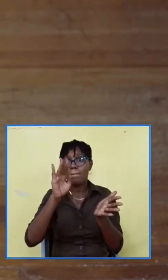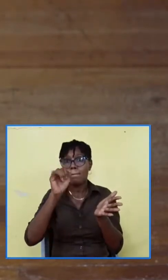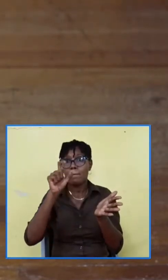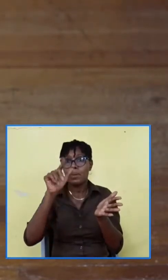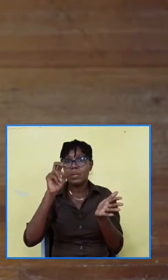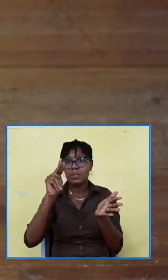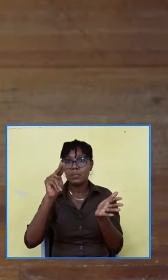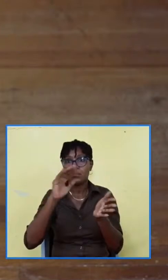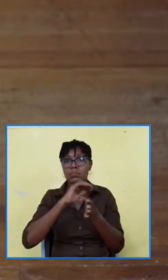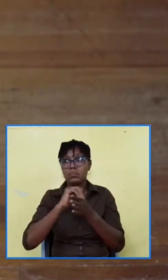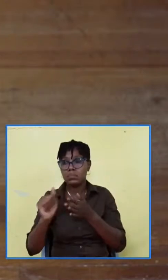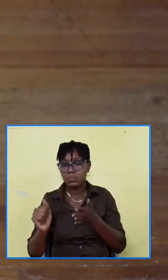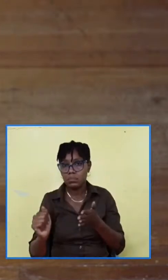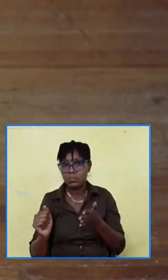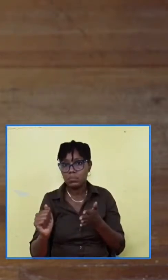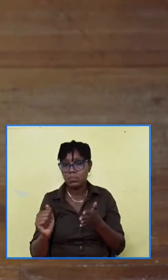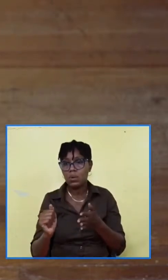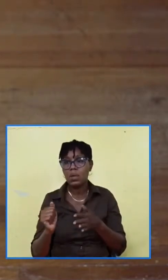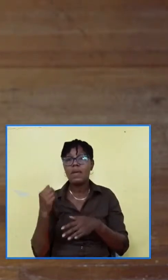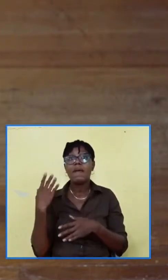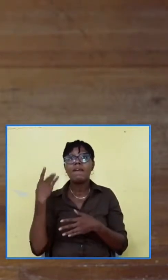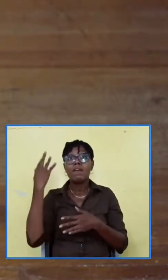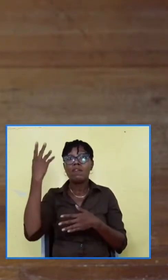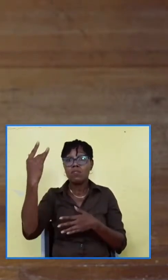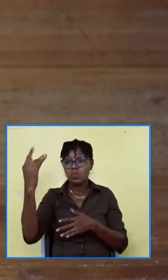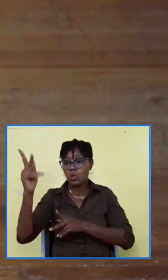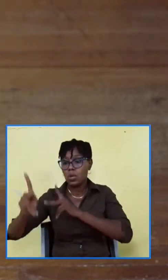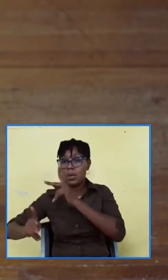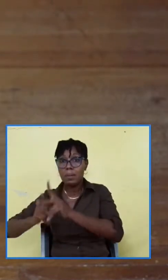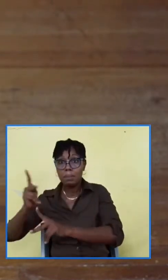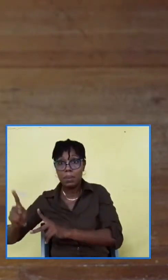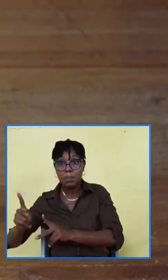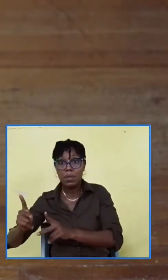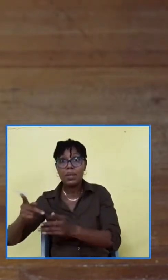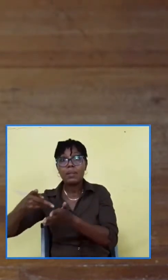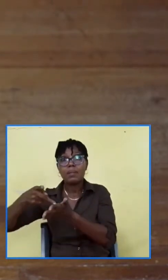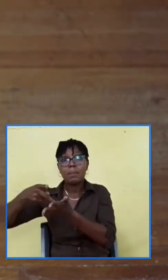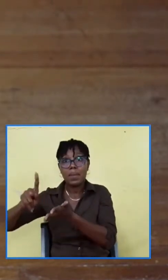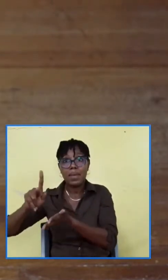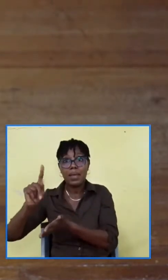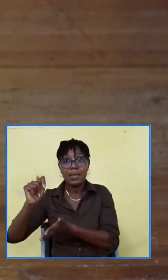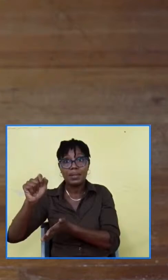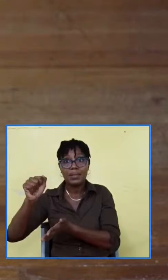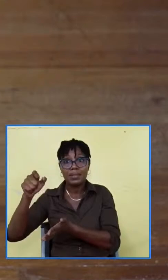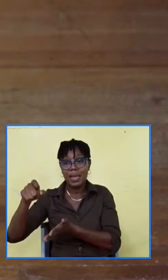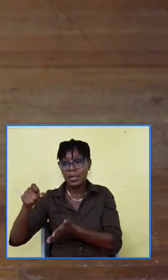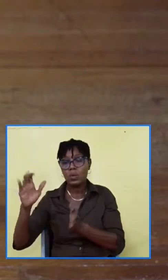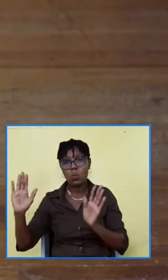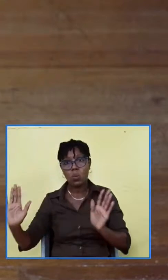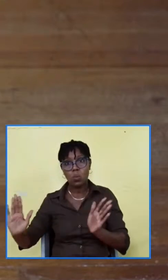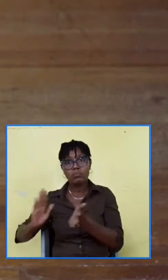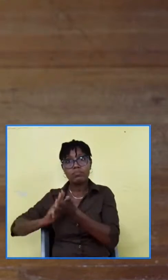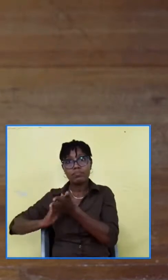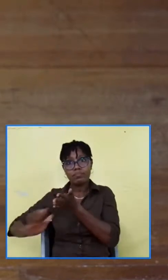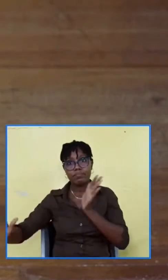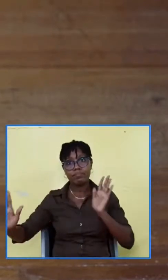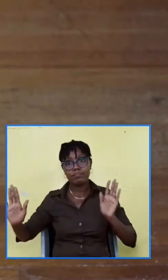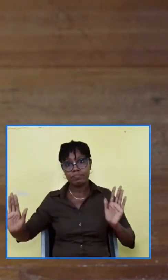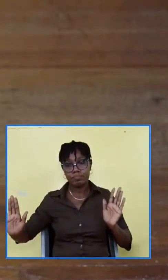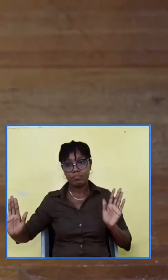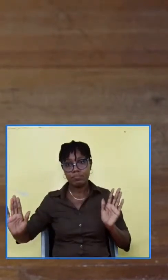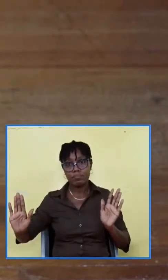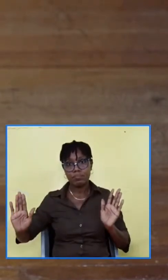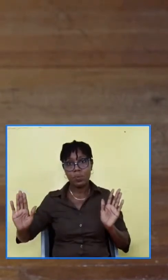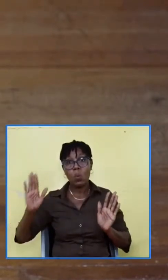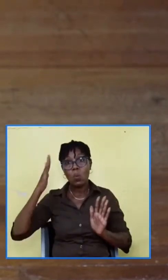future Barbados taxpayers were off the hook for $1 billion because government no longer had